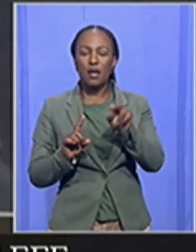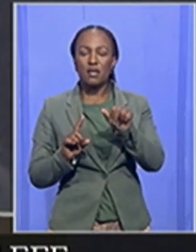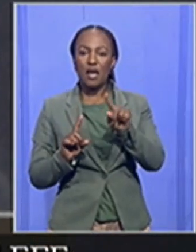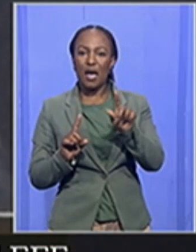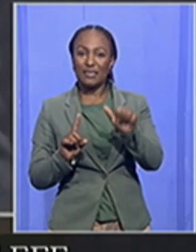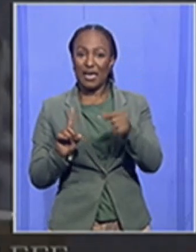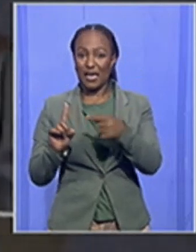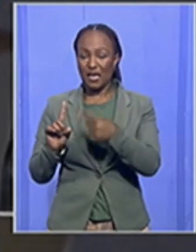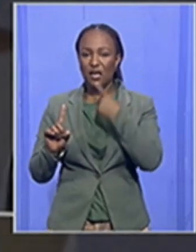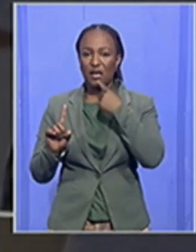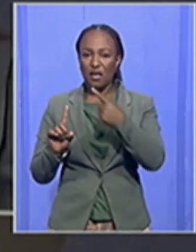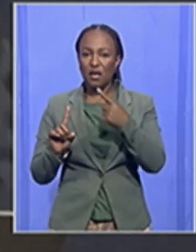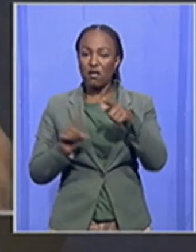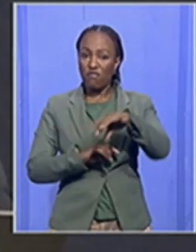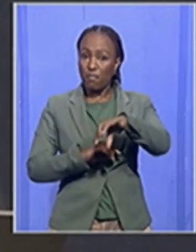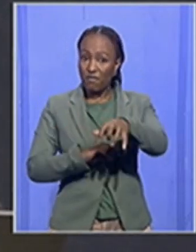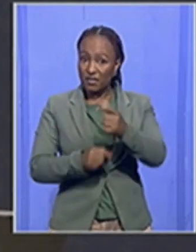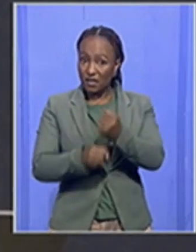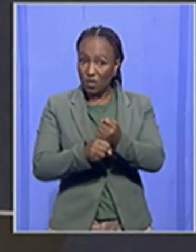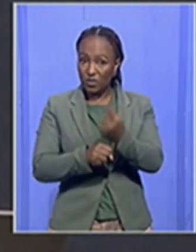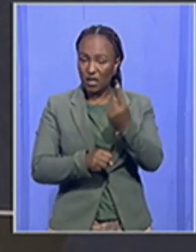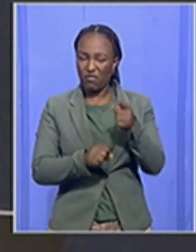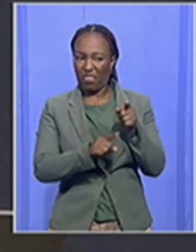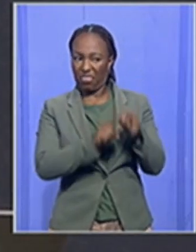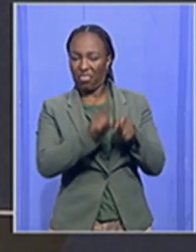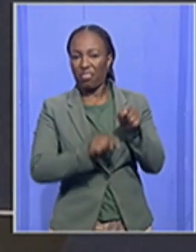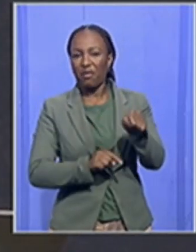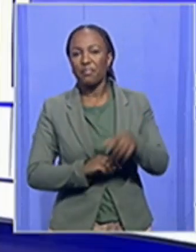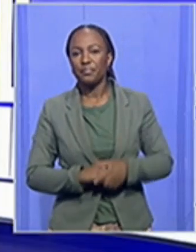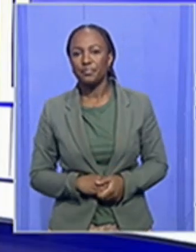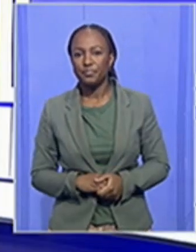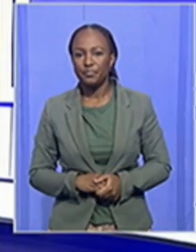botee bja profenseng ka Gauteng.